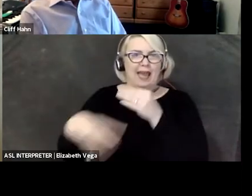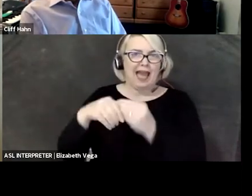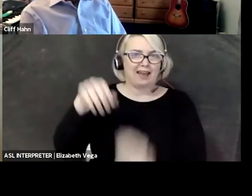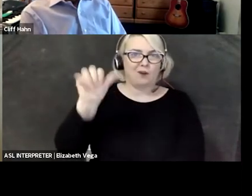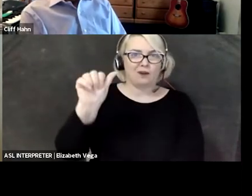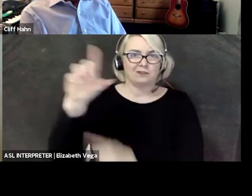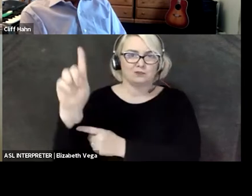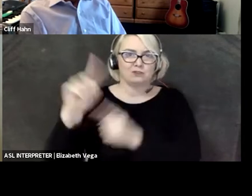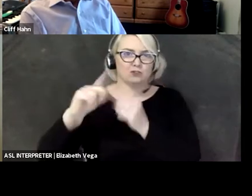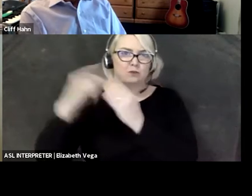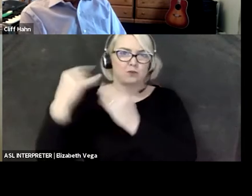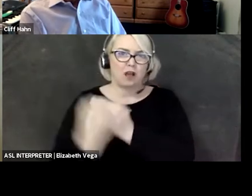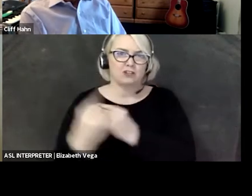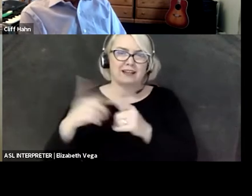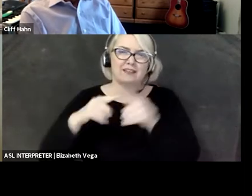your perspectives.